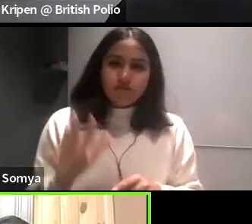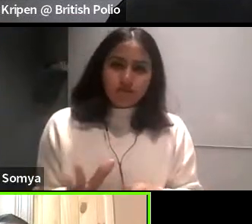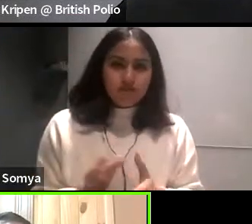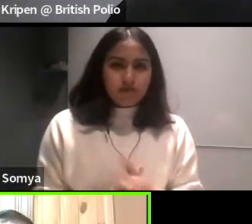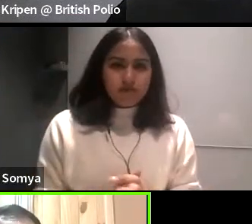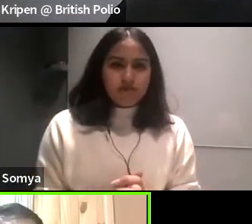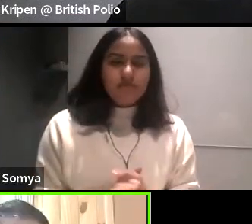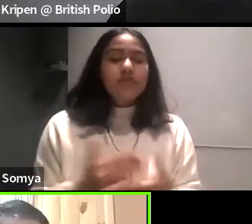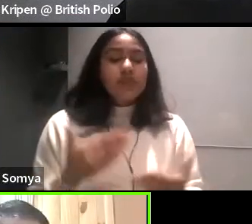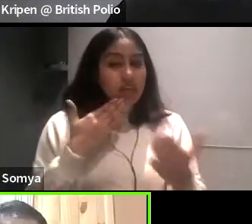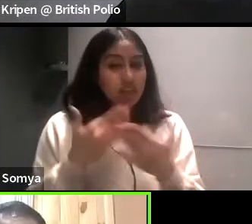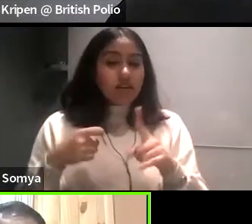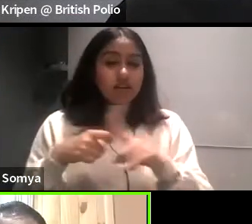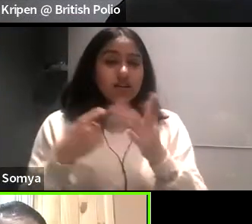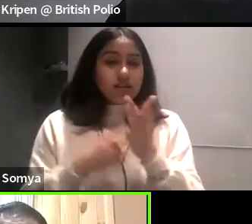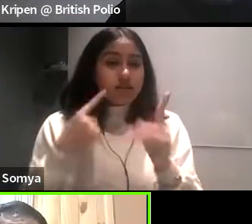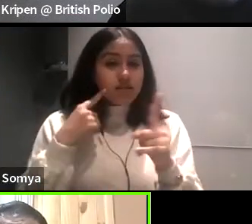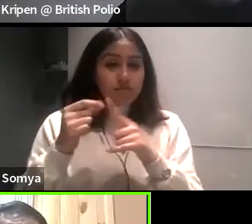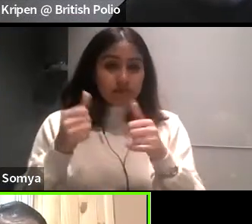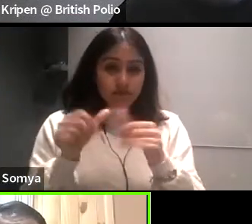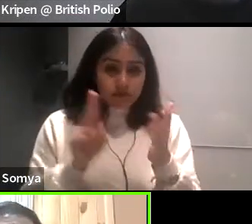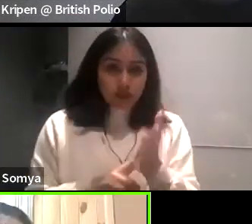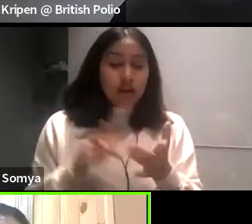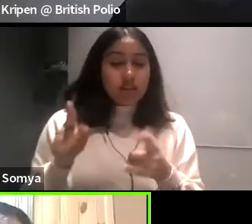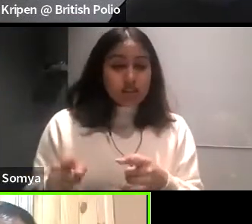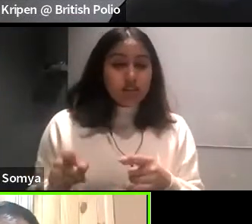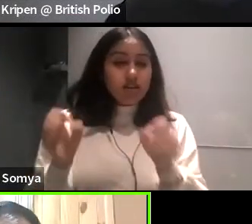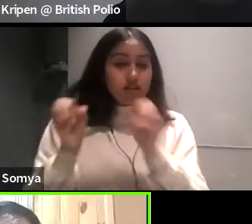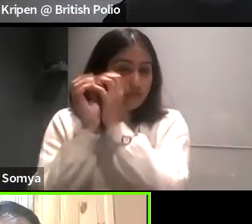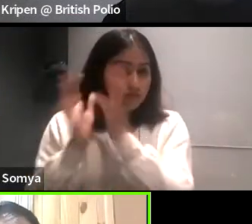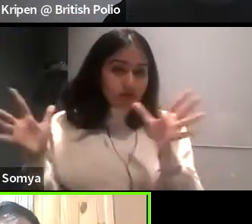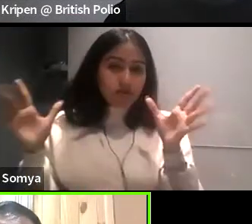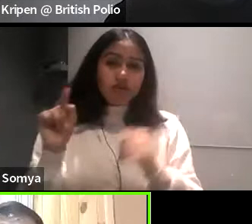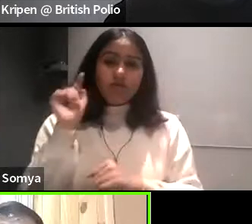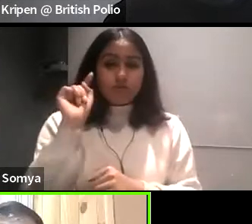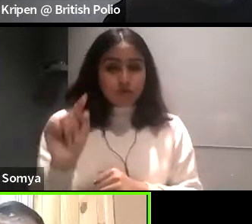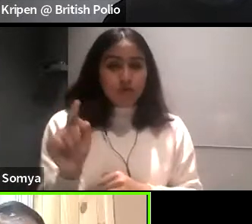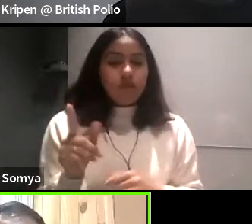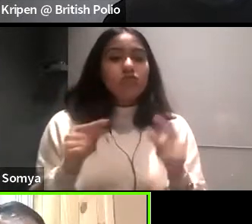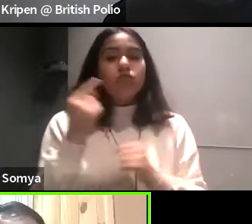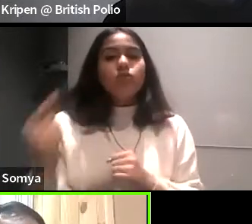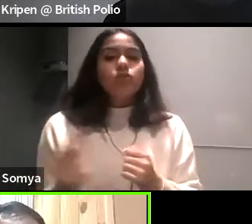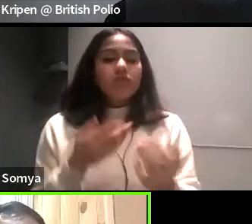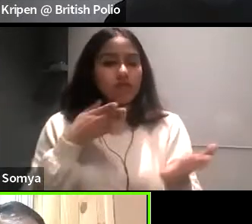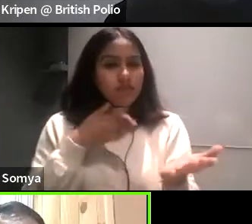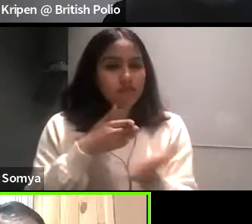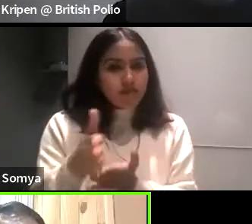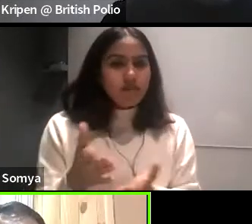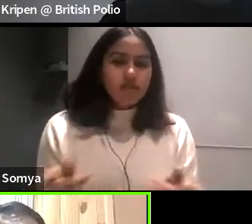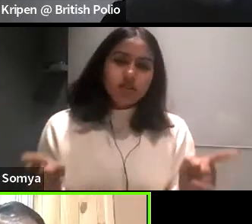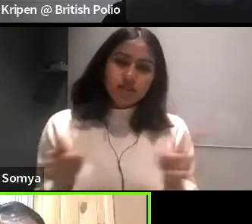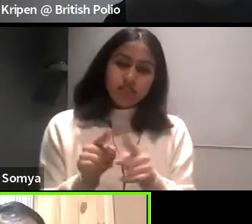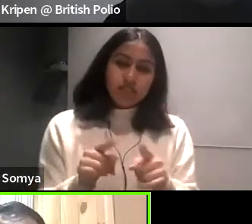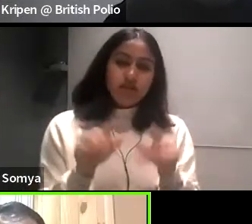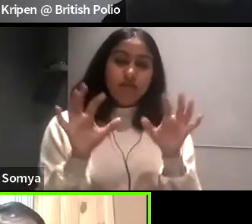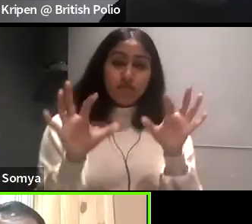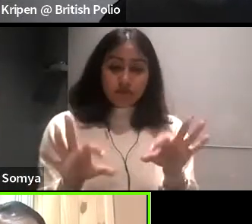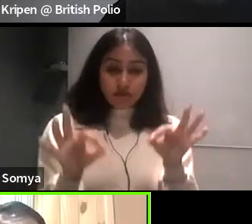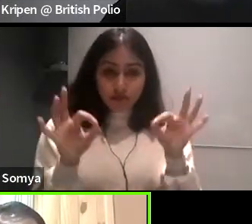Thanks, Kripan. Very, very bright perspective, and I think that's the only way we can ensure